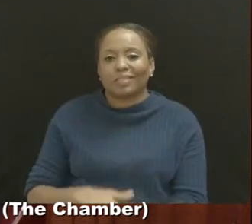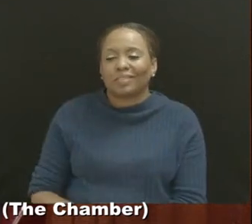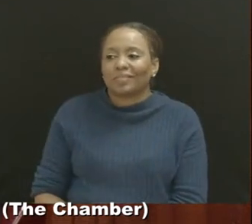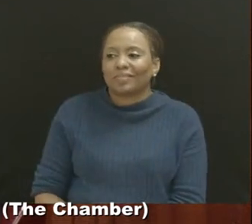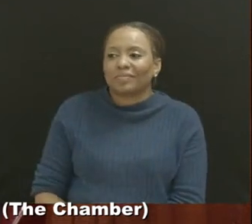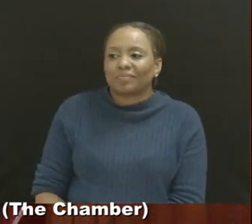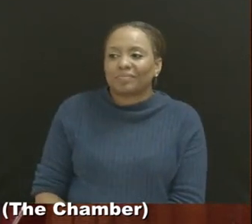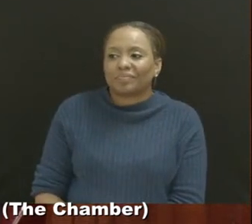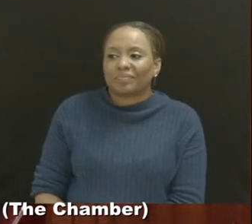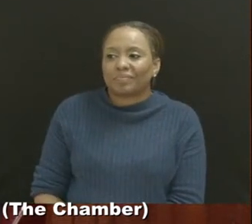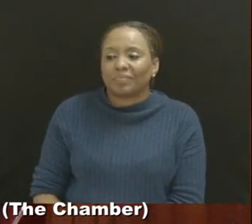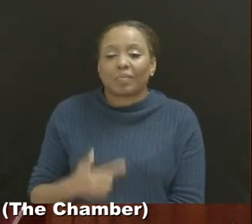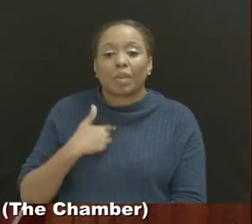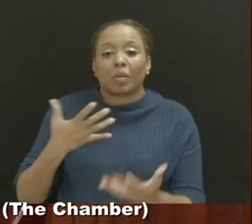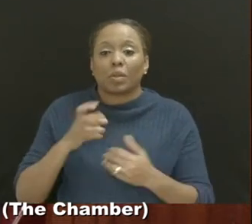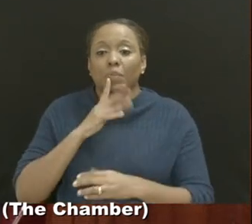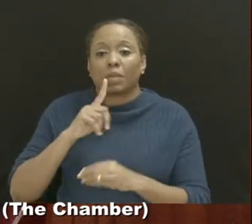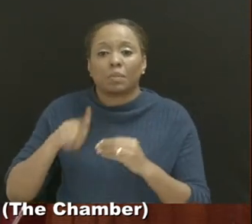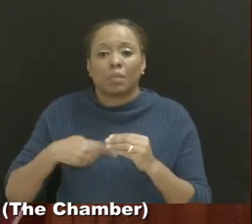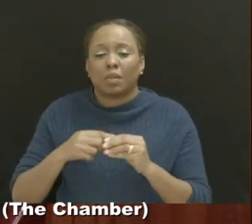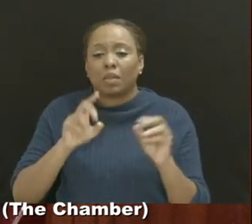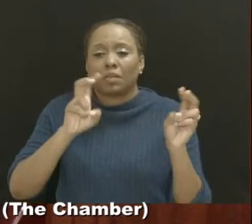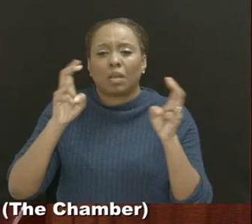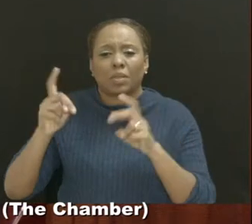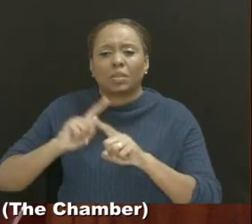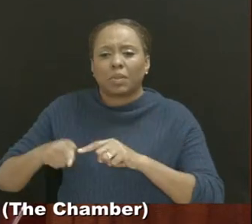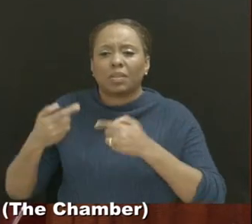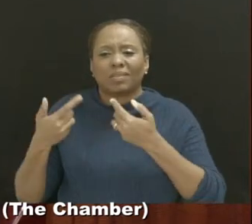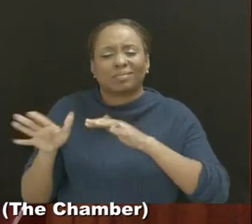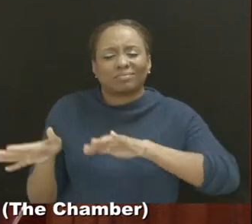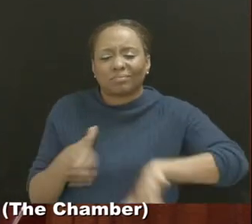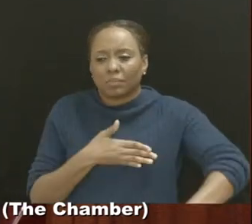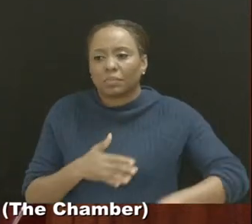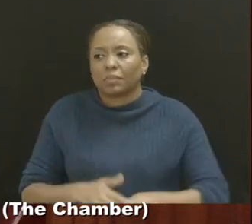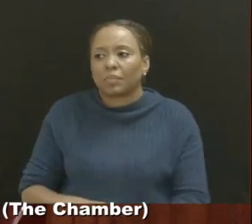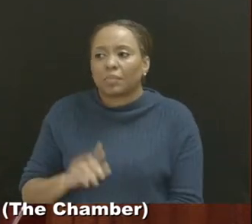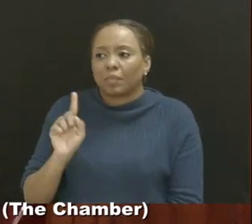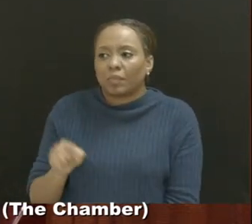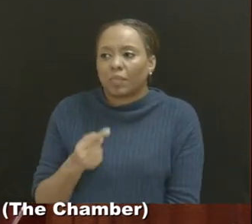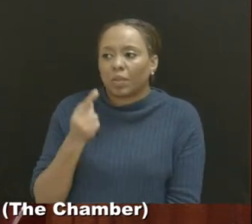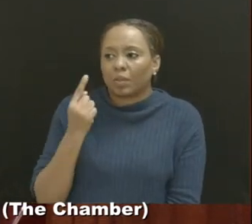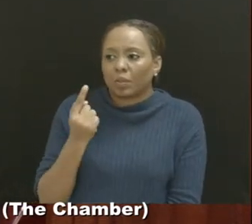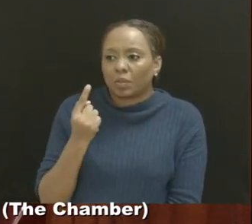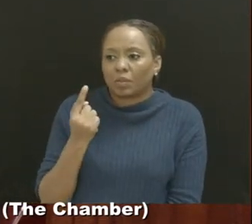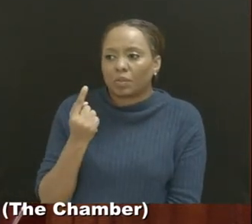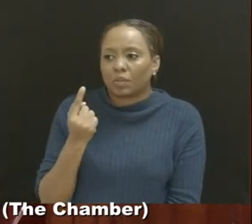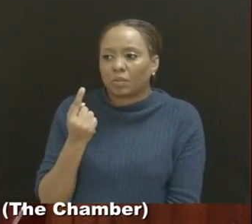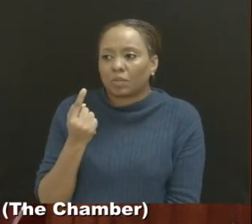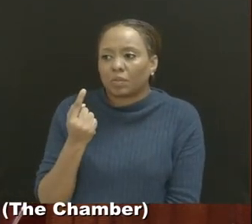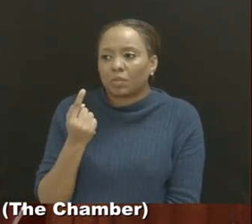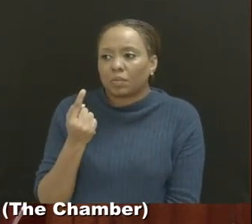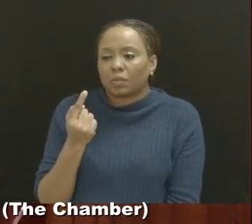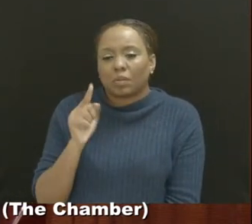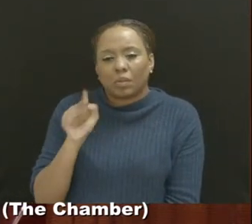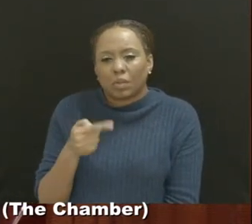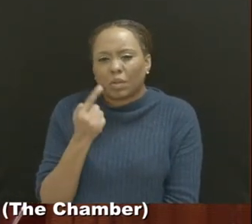I wanted to speak on other topics, but they've been dealt with already. There's just one which is maybe perhaps a little